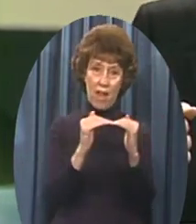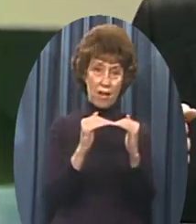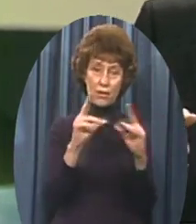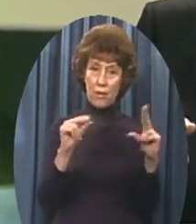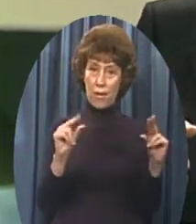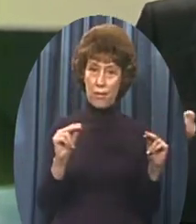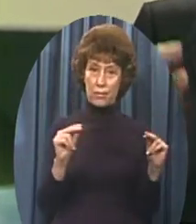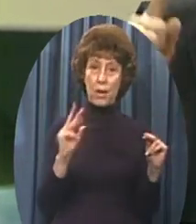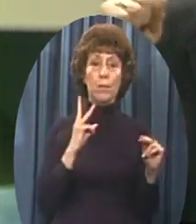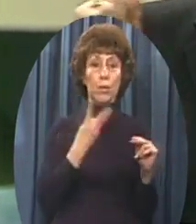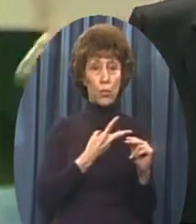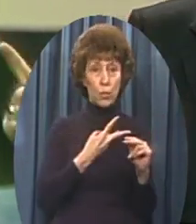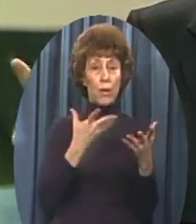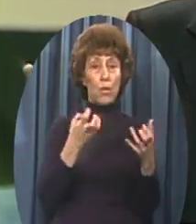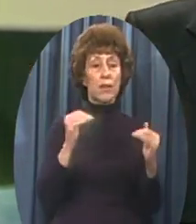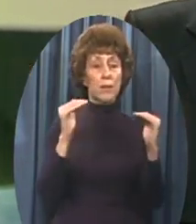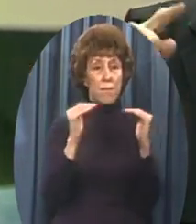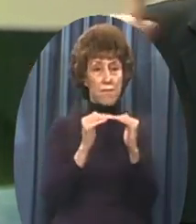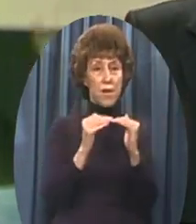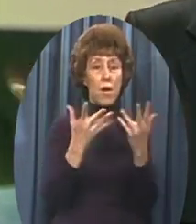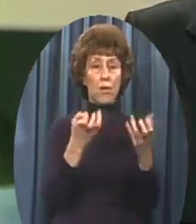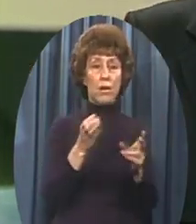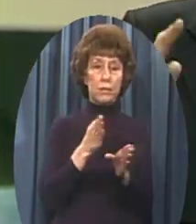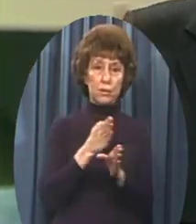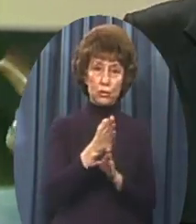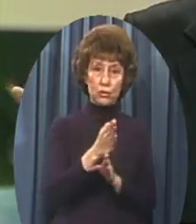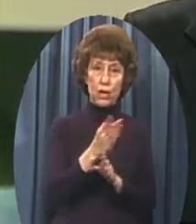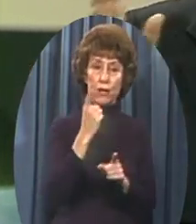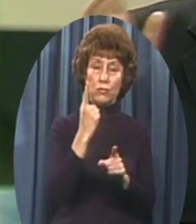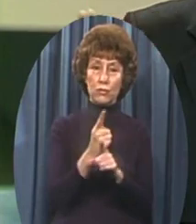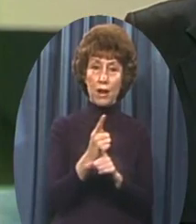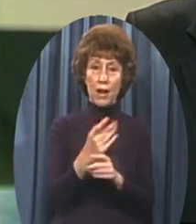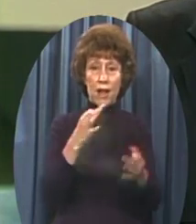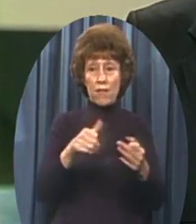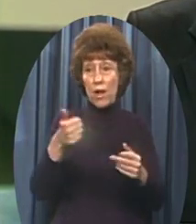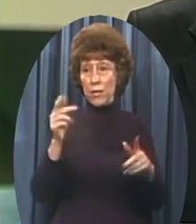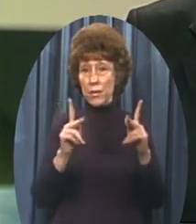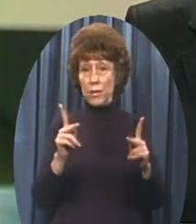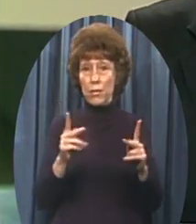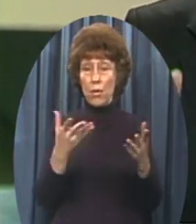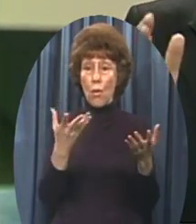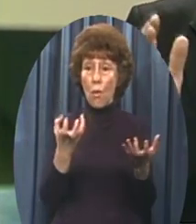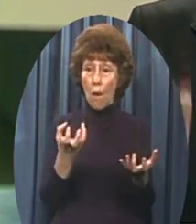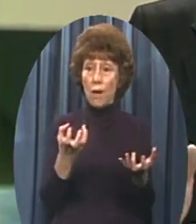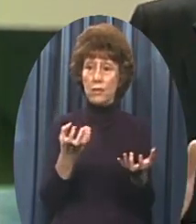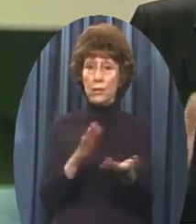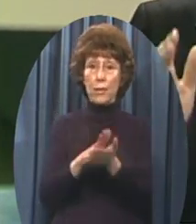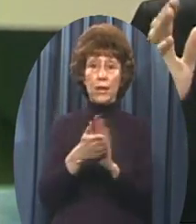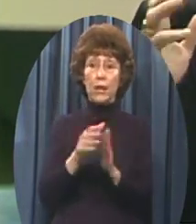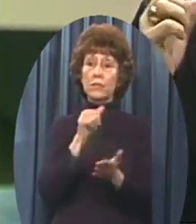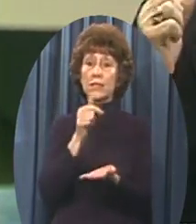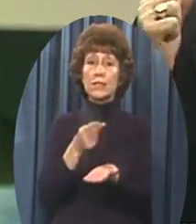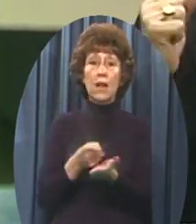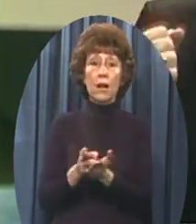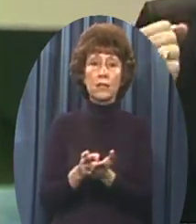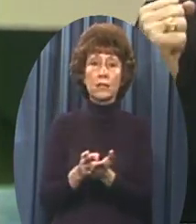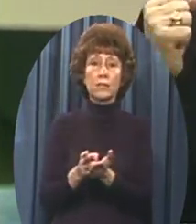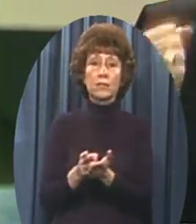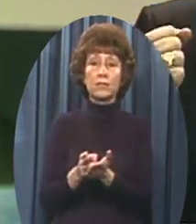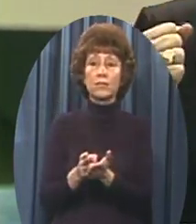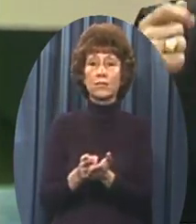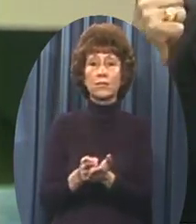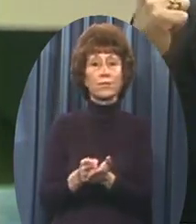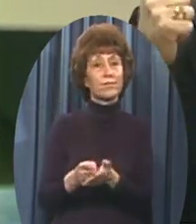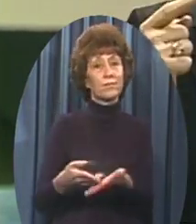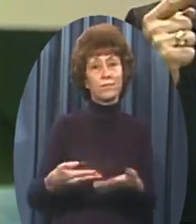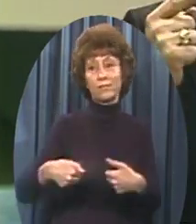straight. And if others want to be unethical and unprofessional and dishonest, that's up to them. We want to stand, and I need, as